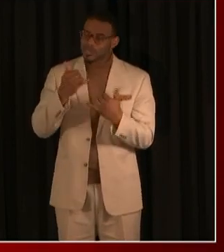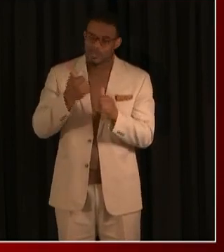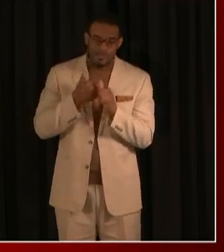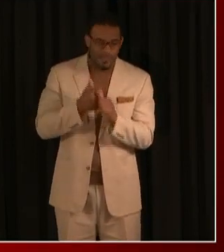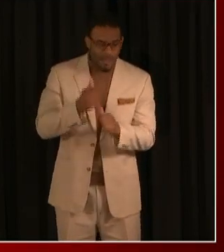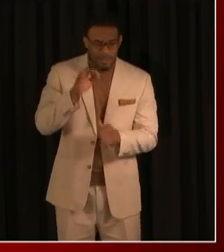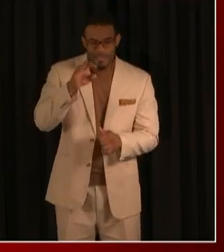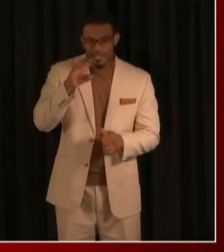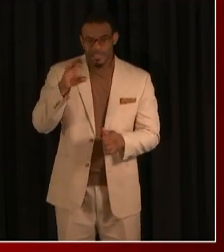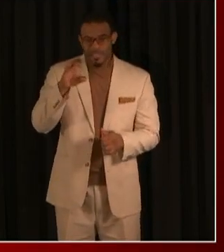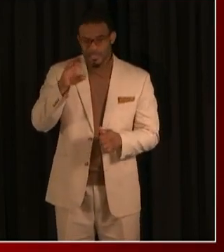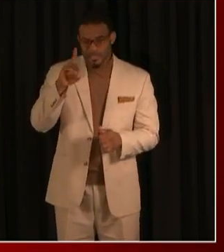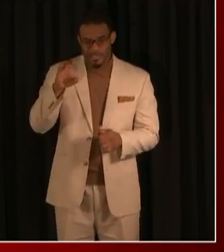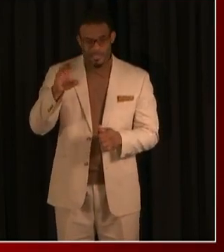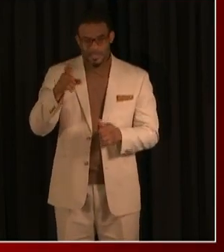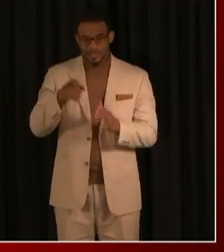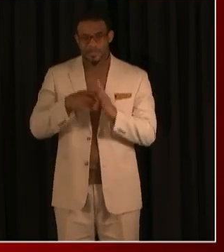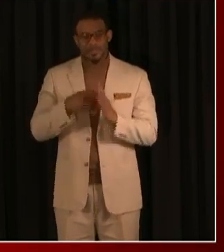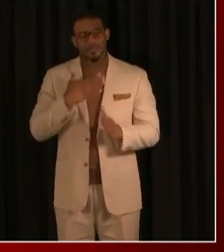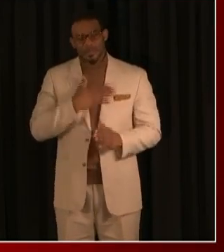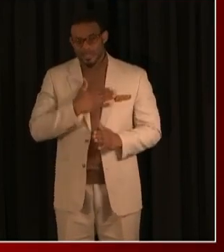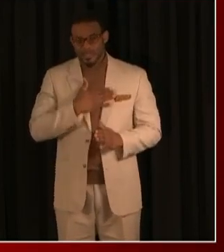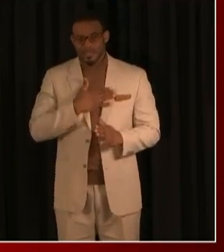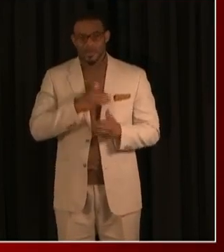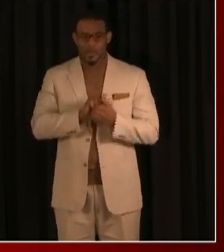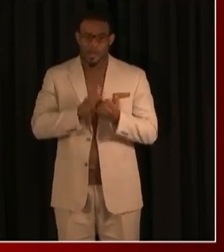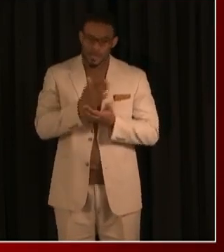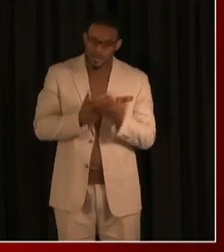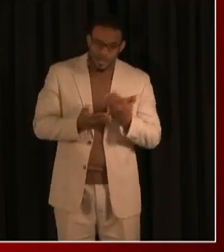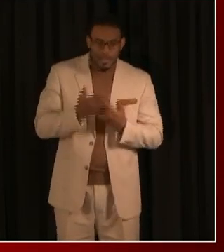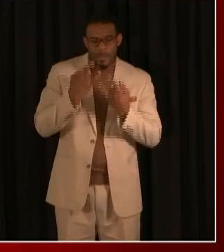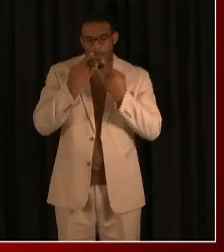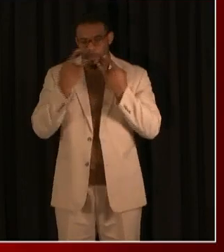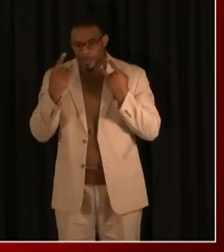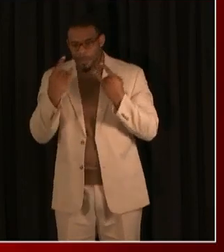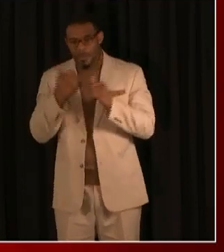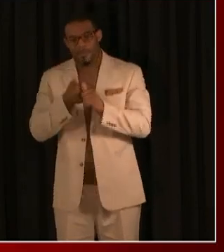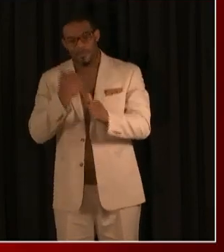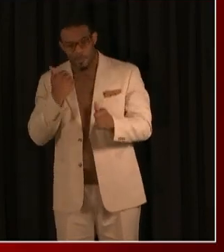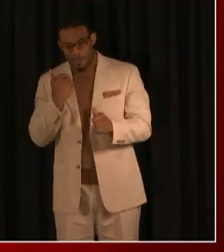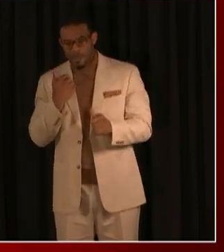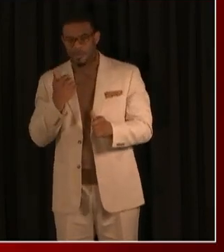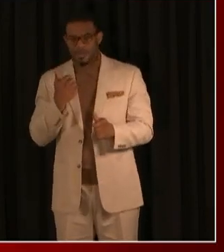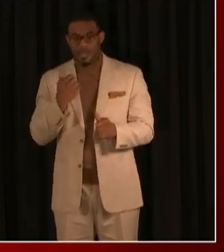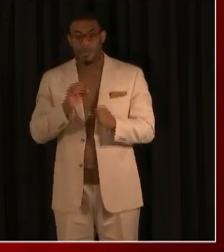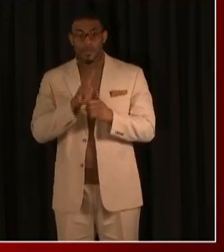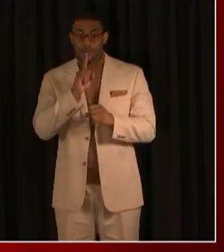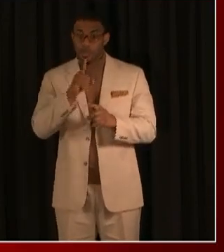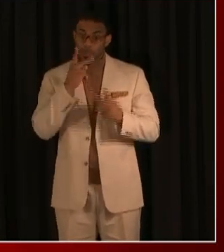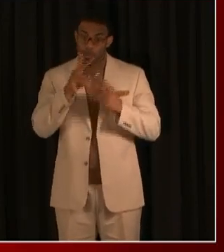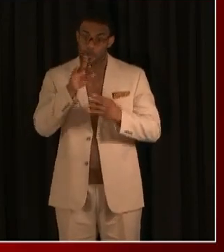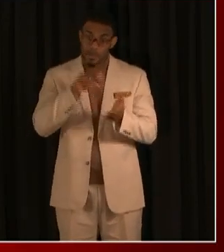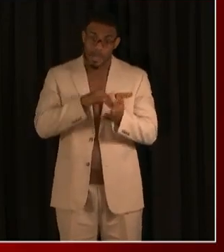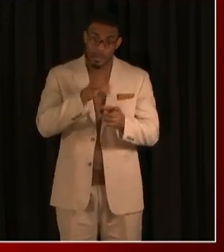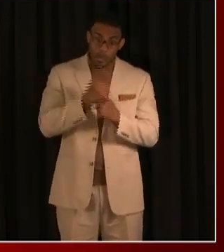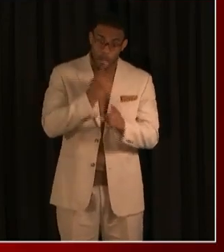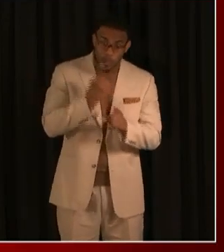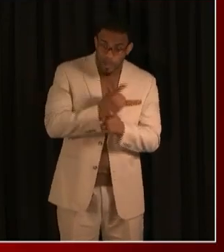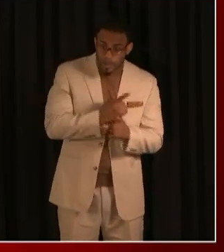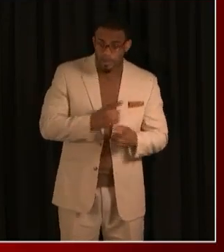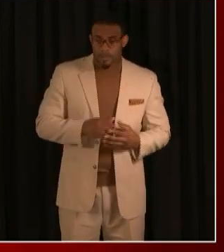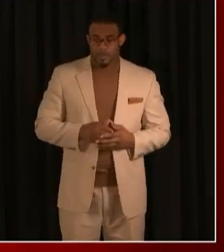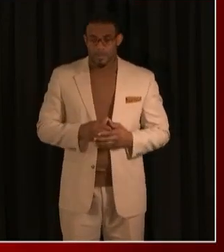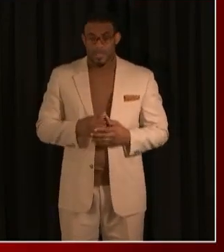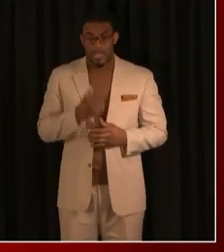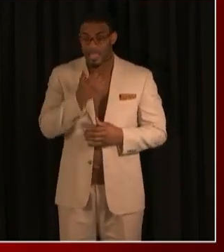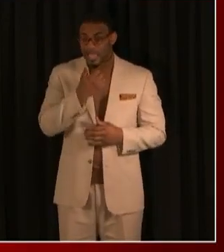mask, avoiding, large gatherings. That communication is going through the health centers, as well as the messaging